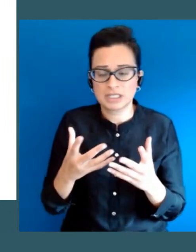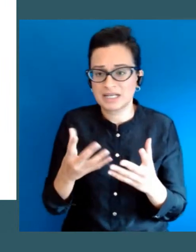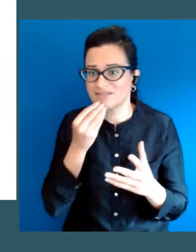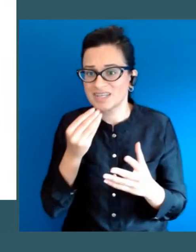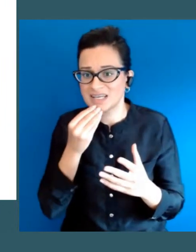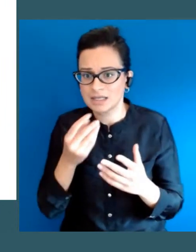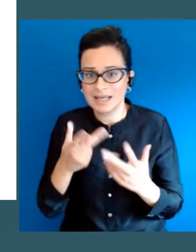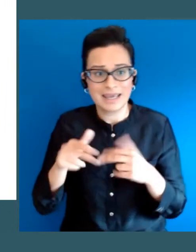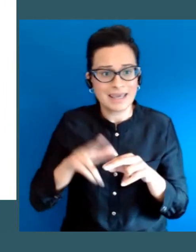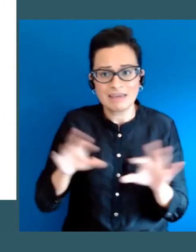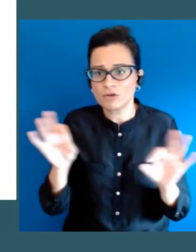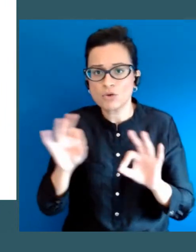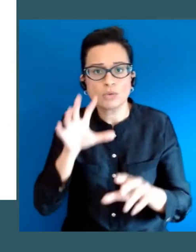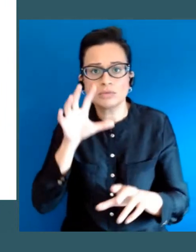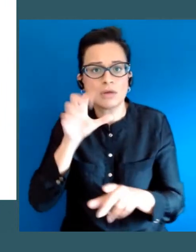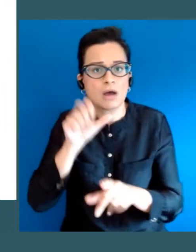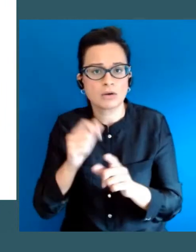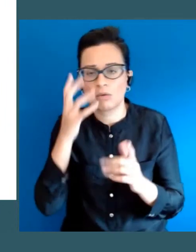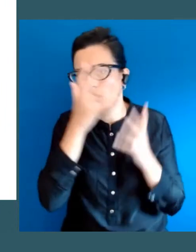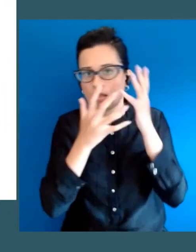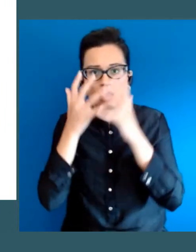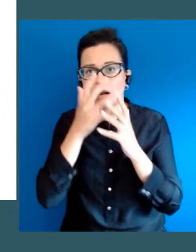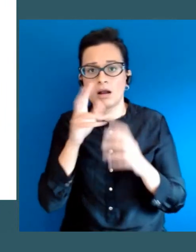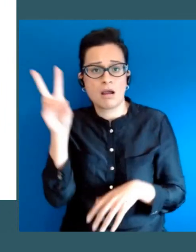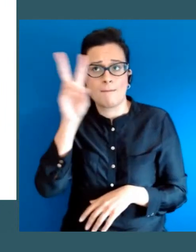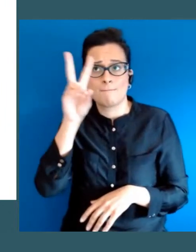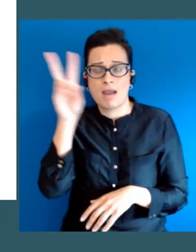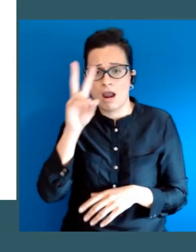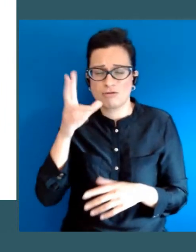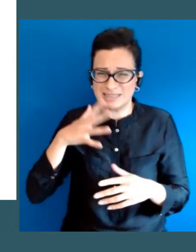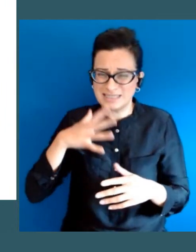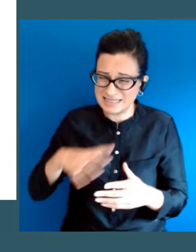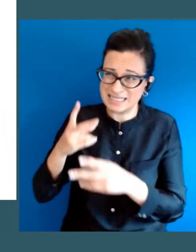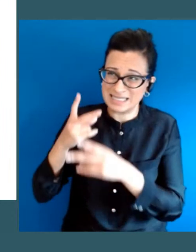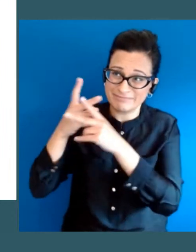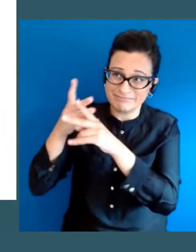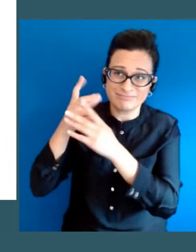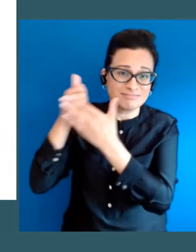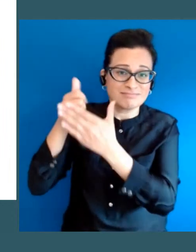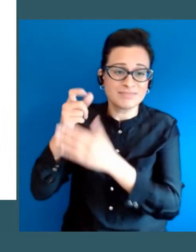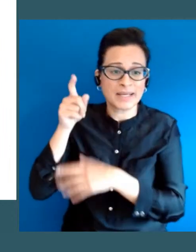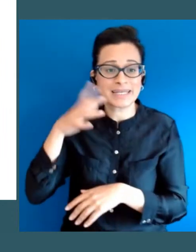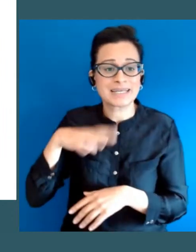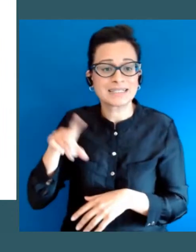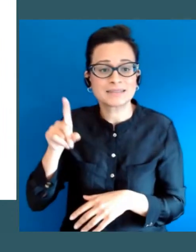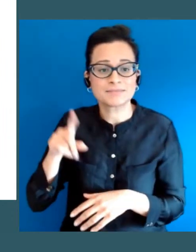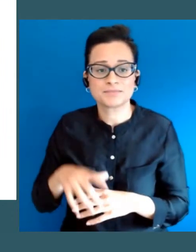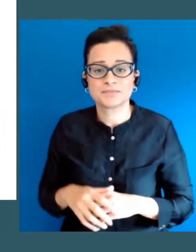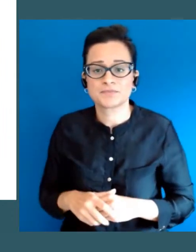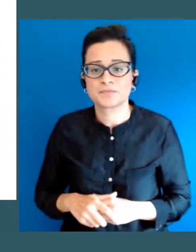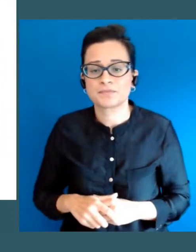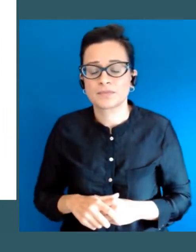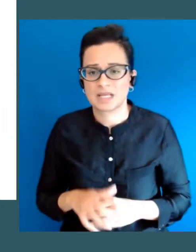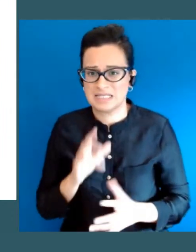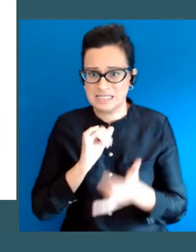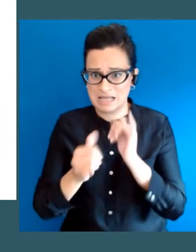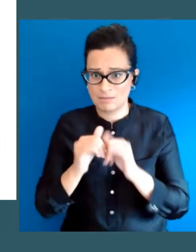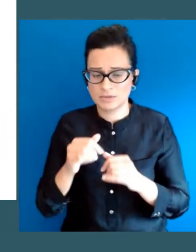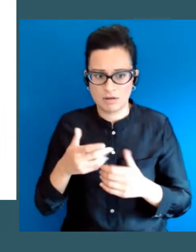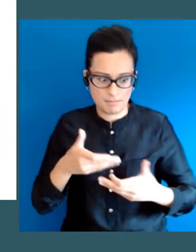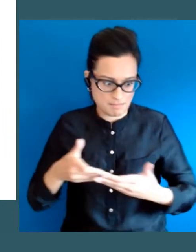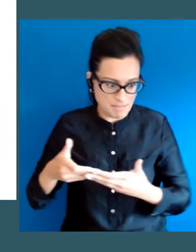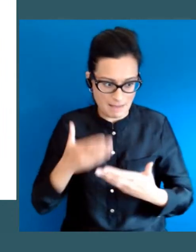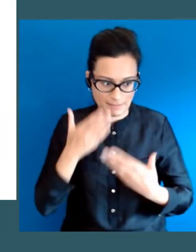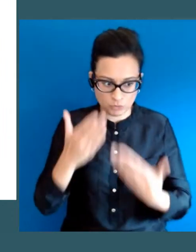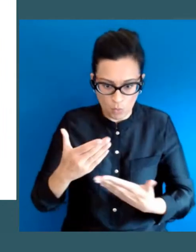FPIES. Parents and carers need a lot of advice and support, and it can be a really confusing time, complementary feeding. So with baby